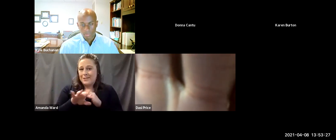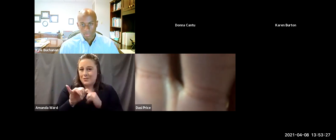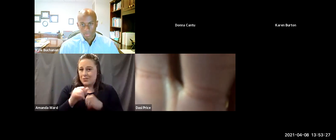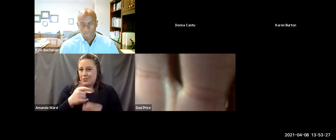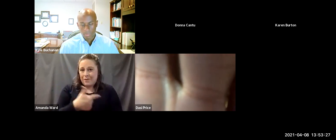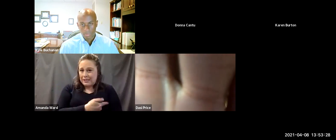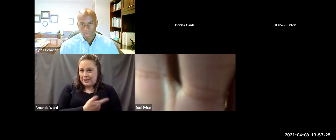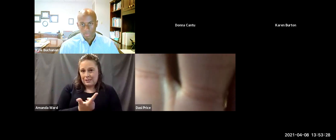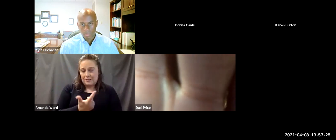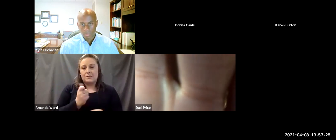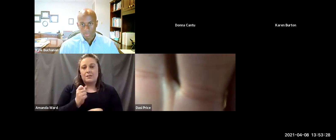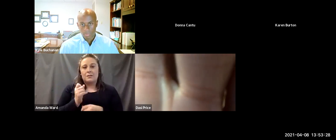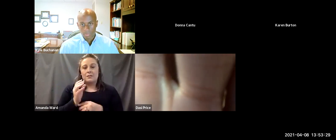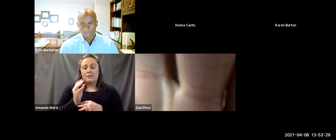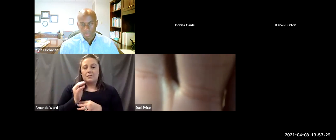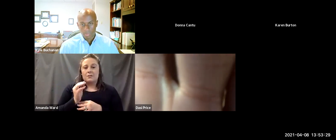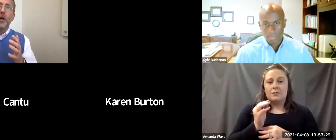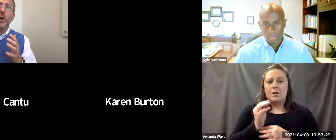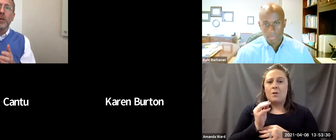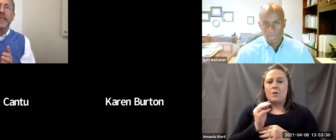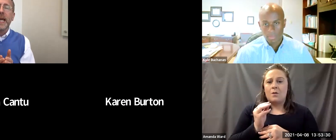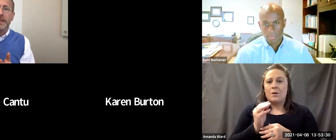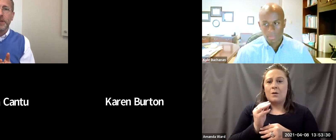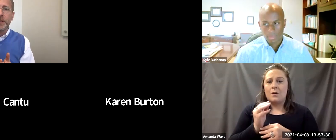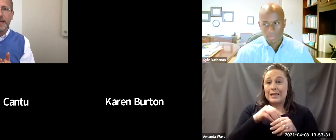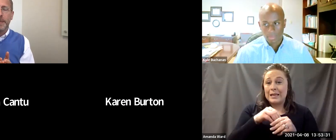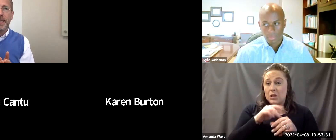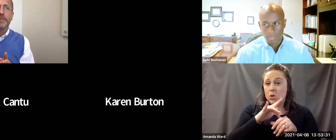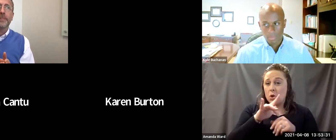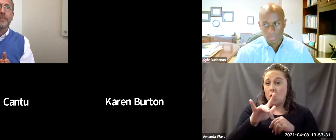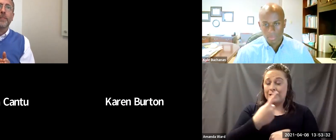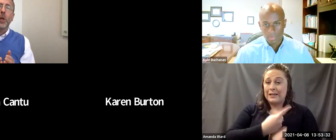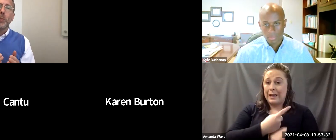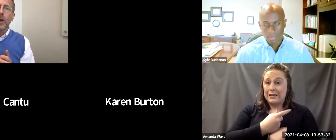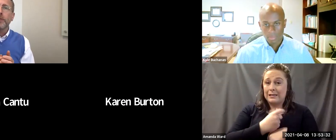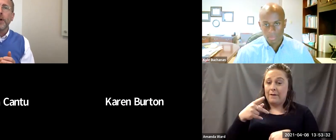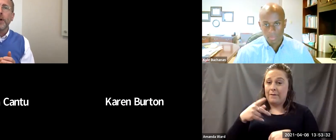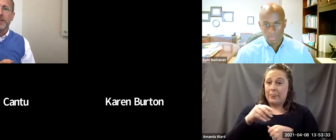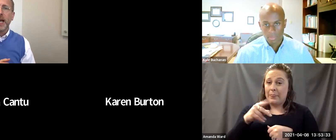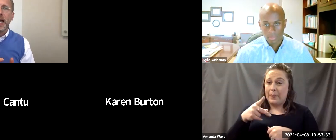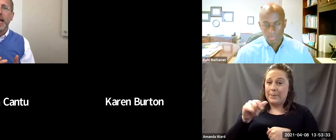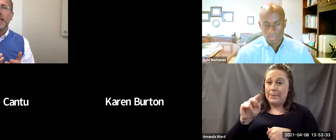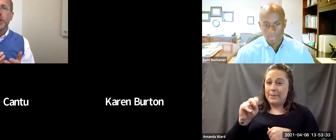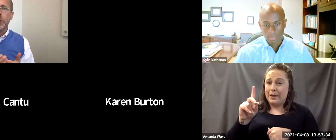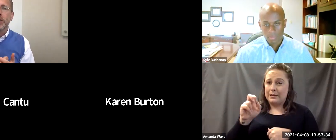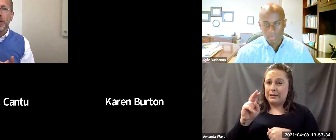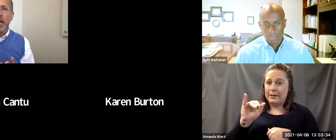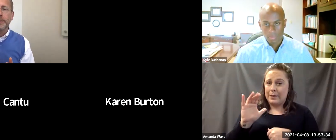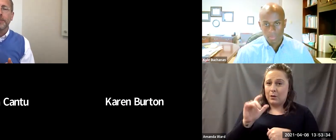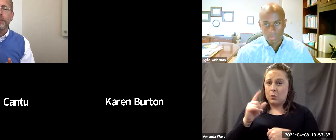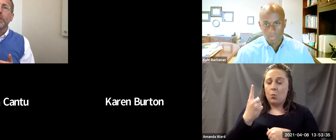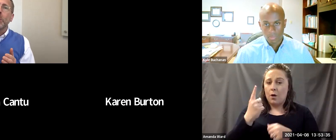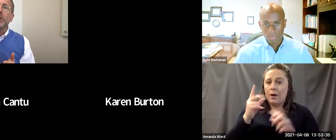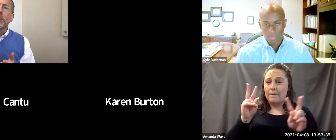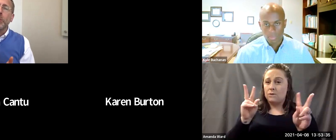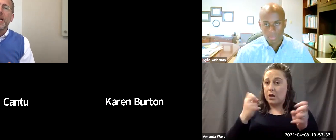vaccines. So in the early days of the pandemic, one of the phrases that I used a